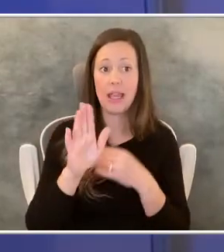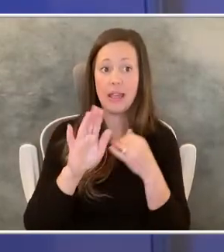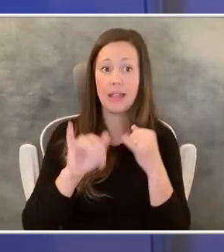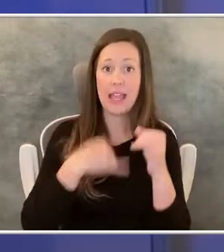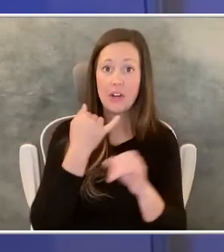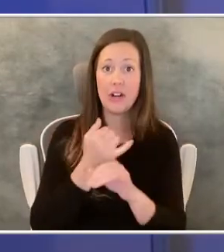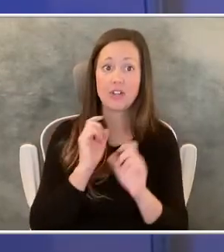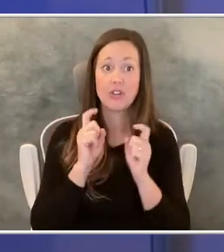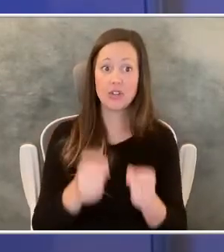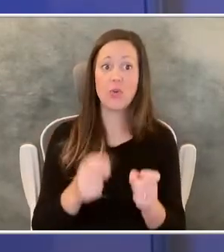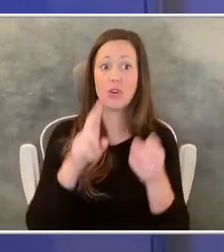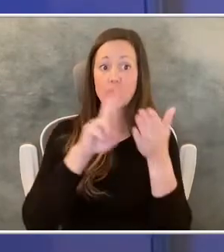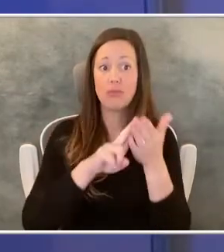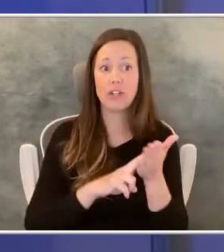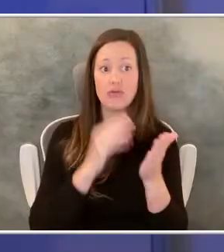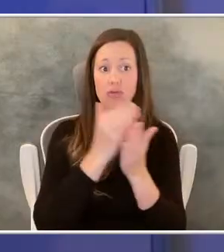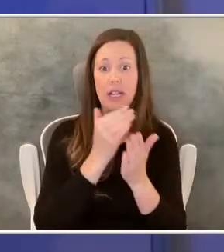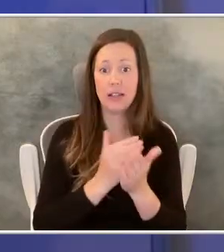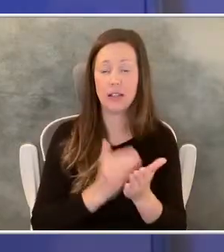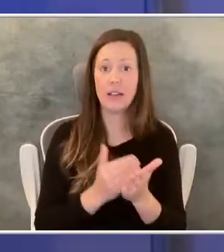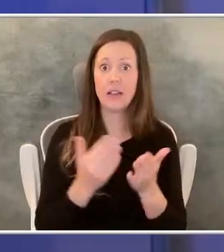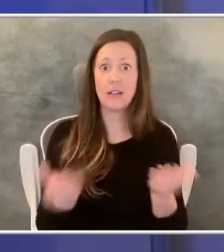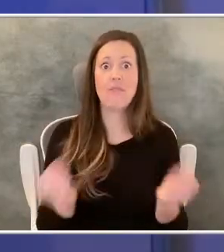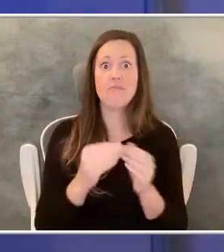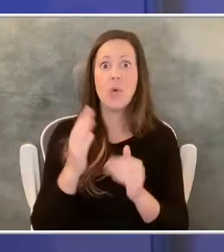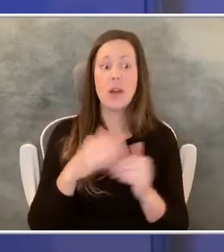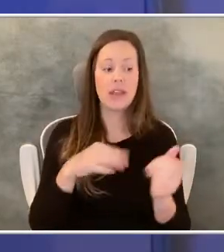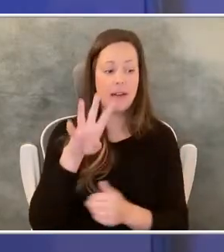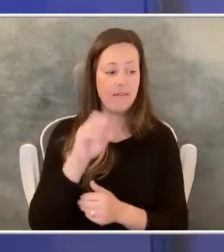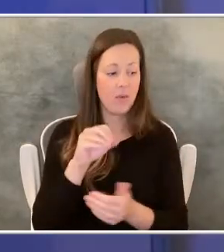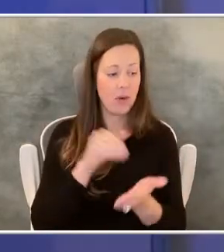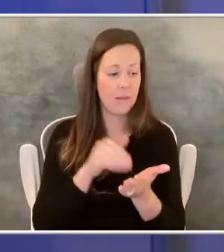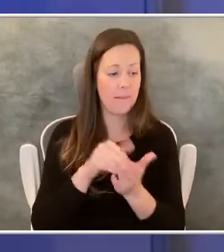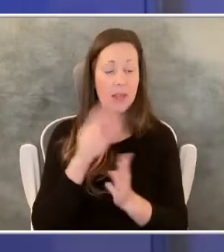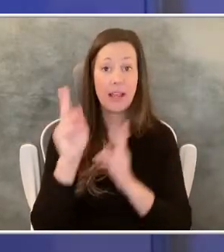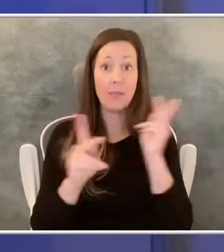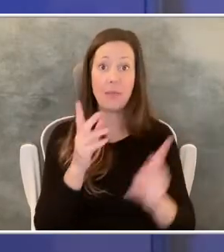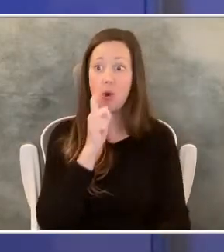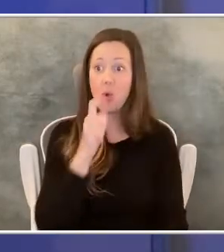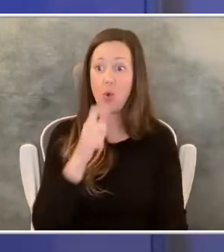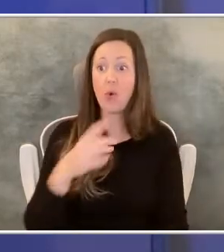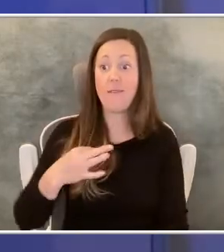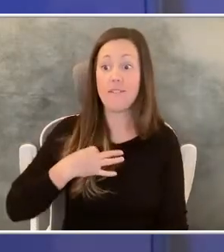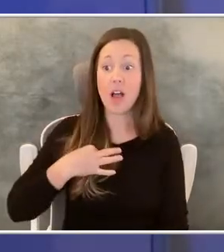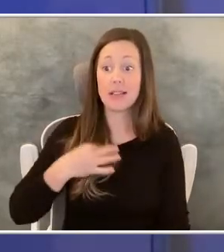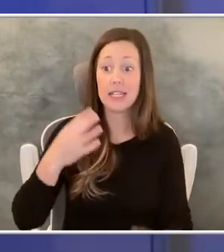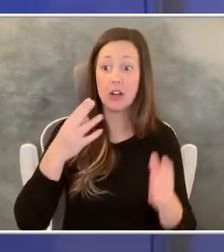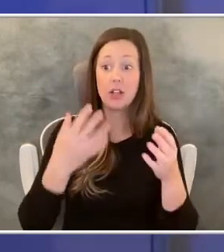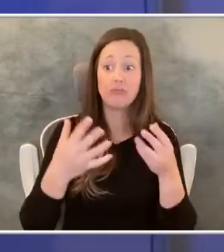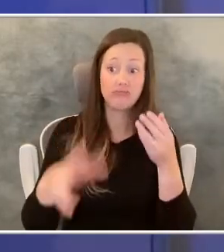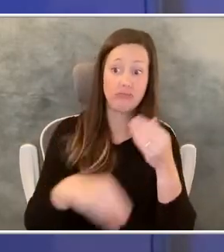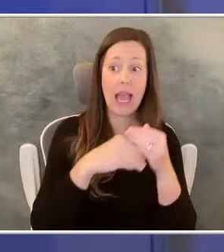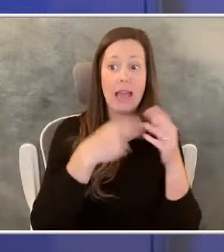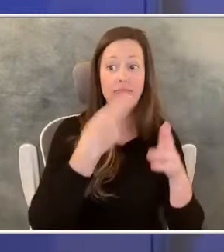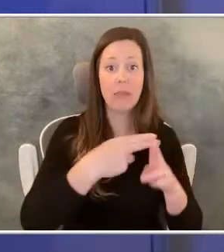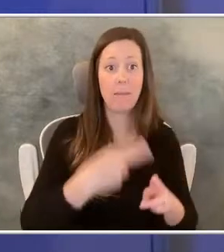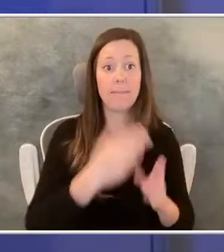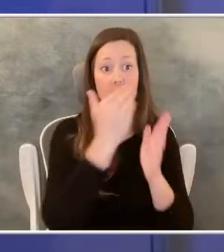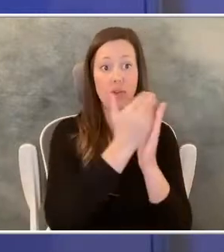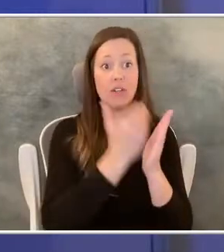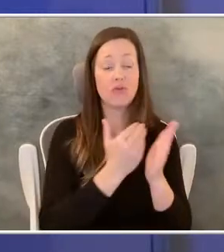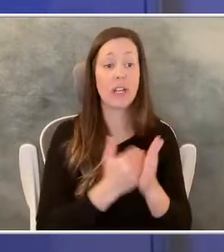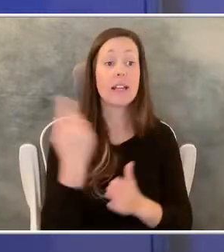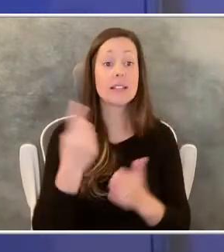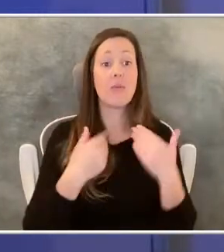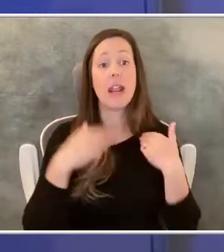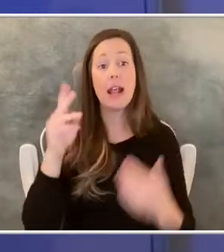from NMDP. There's over 40 million people that just voluntarily get onto this registry. So once I had Kari's typing